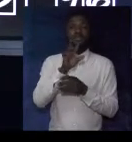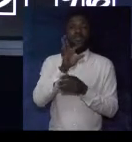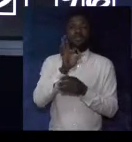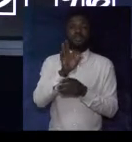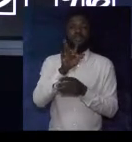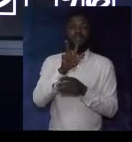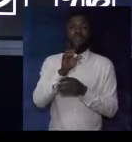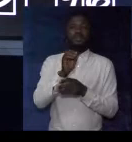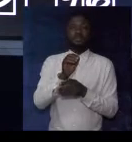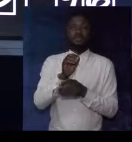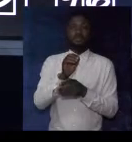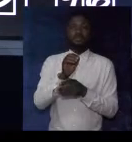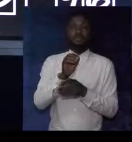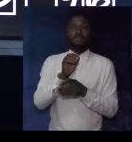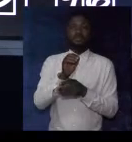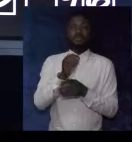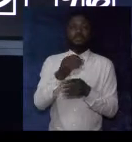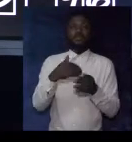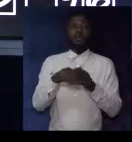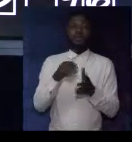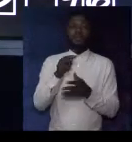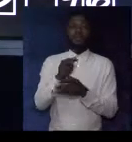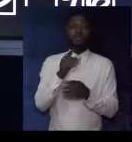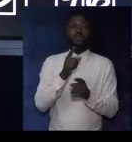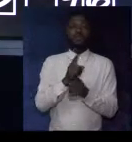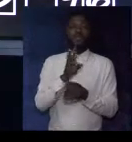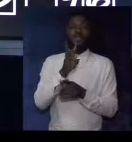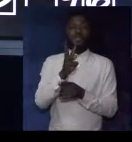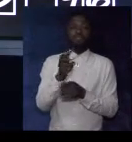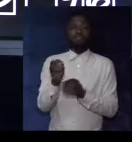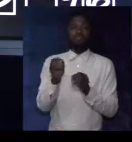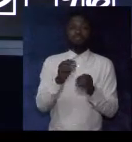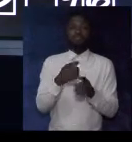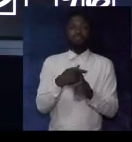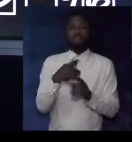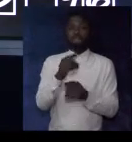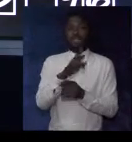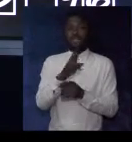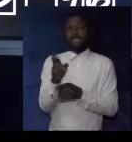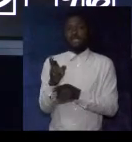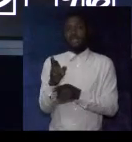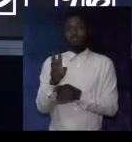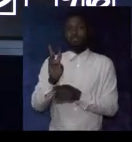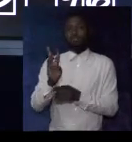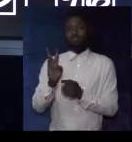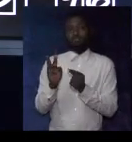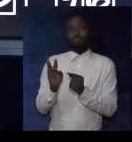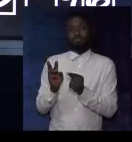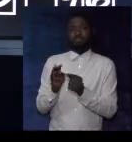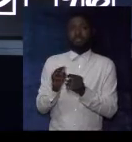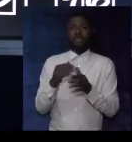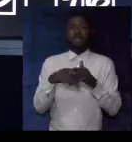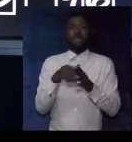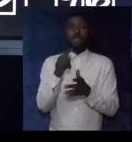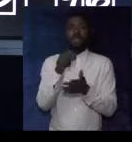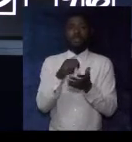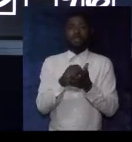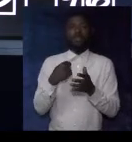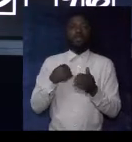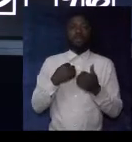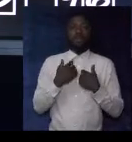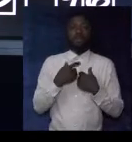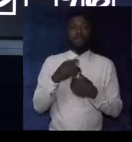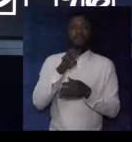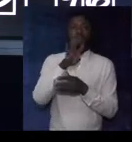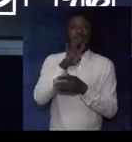billion, as you can see. Under million, we have just 6, so we feed it from the right. That's why you have it here. Under